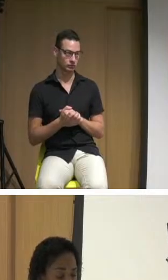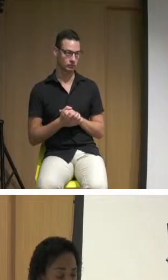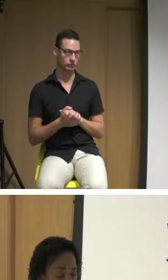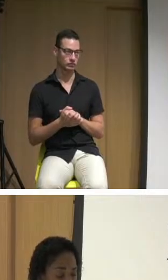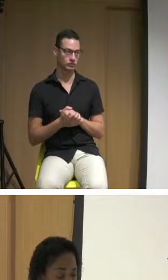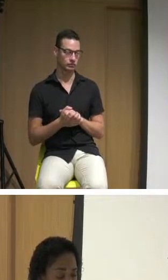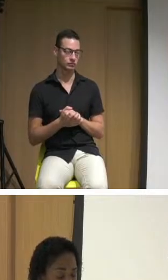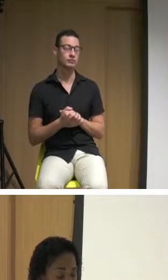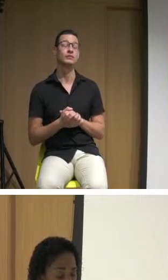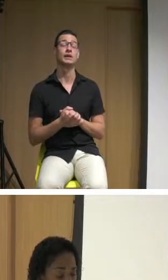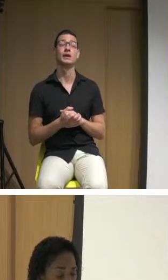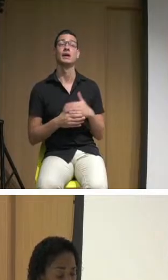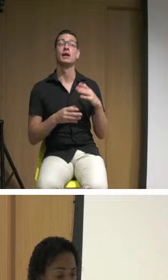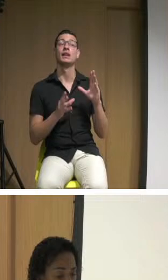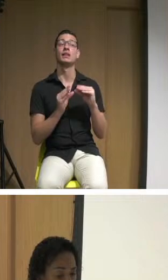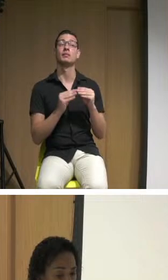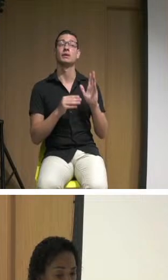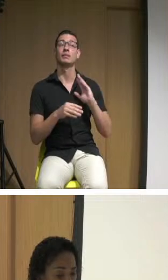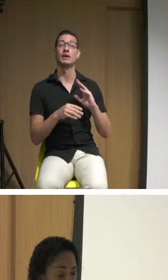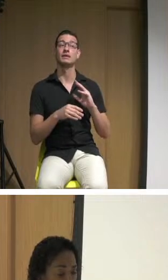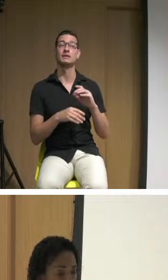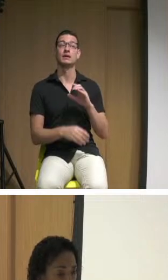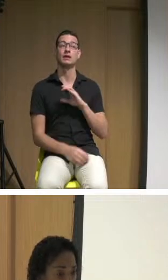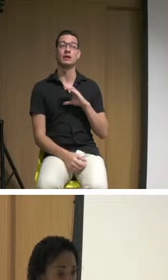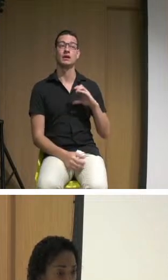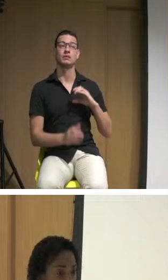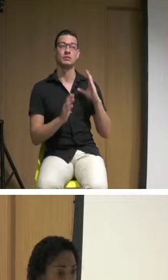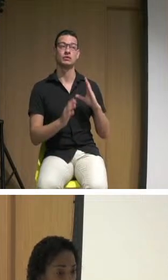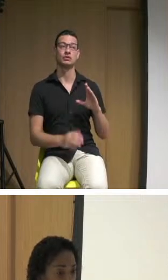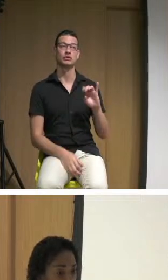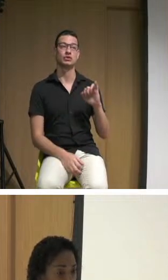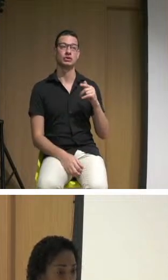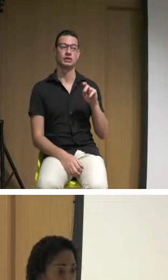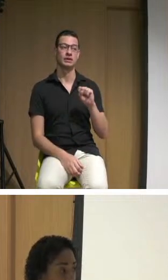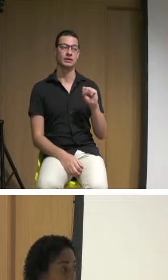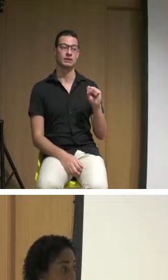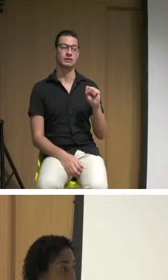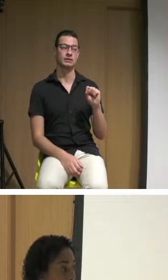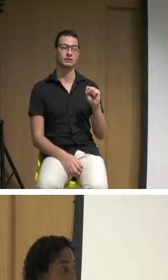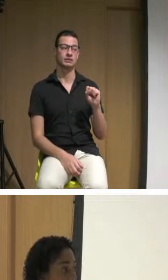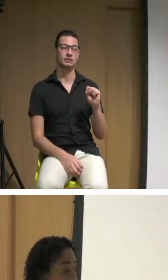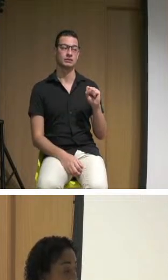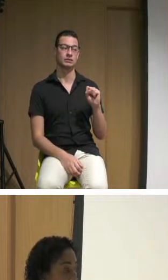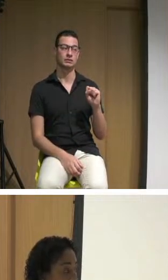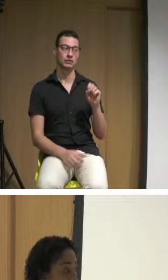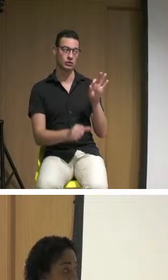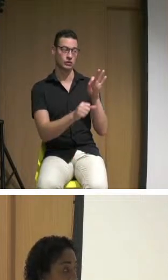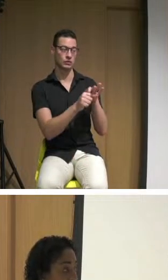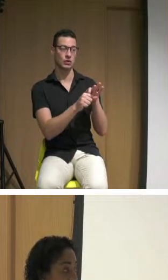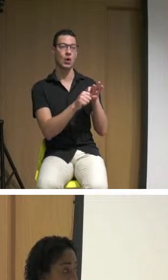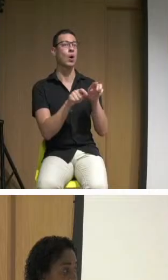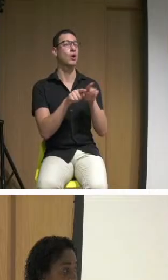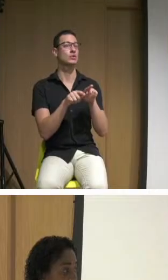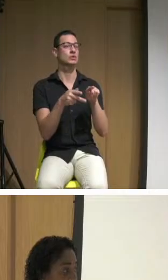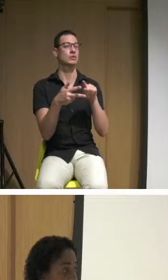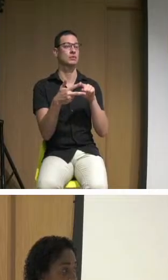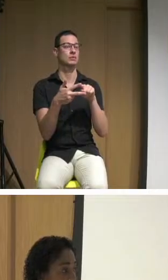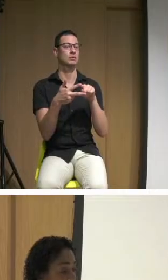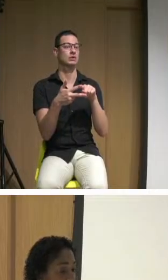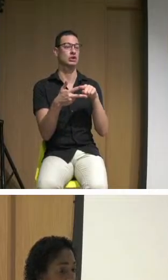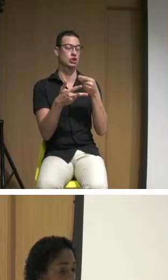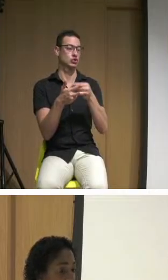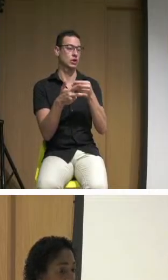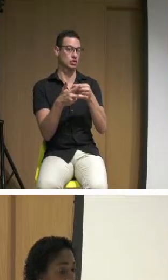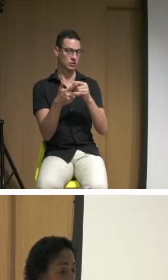was elected vice chair, there were 2 other positions on which we took votes, treasurer and secretary. And